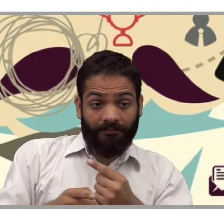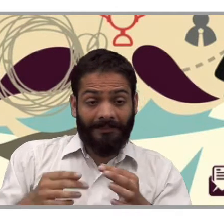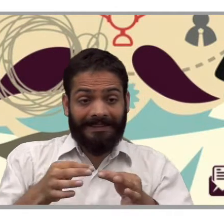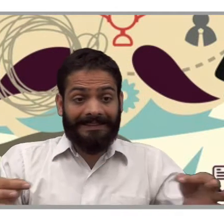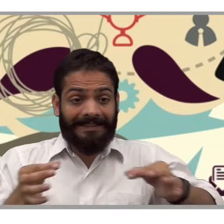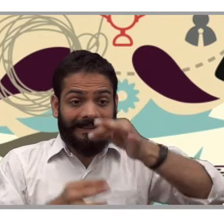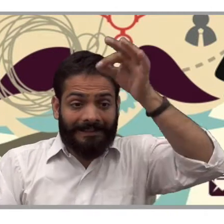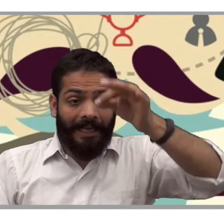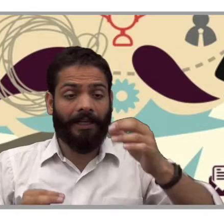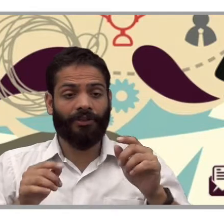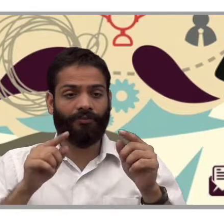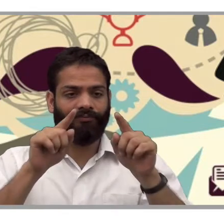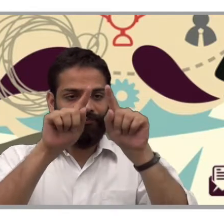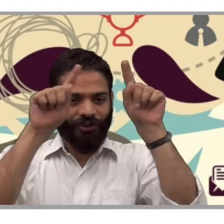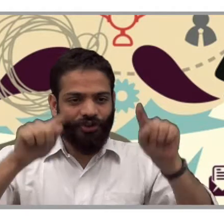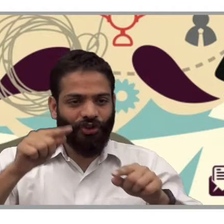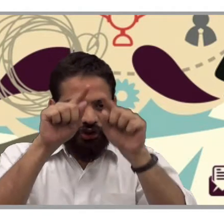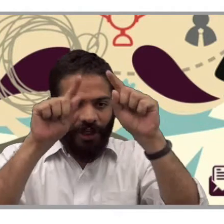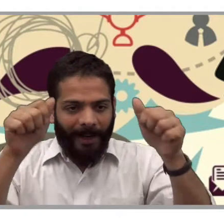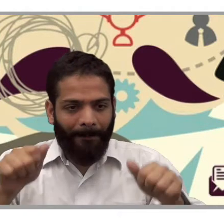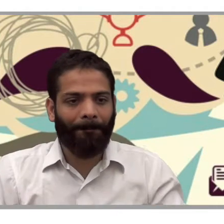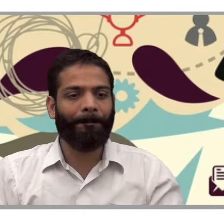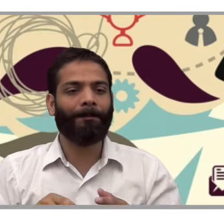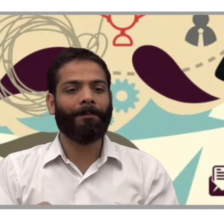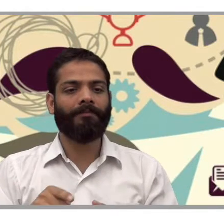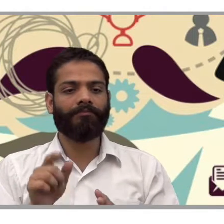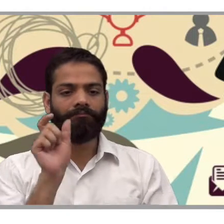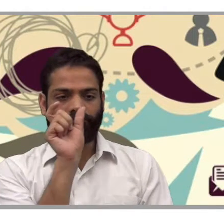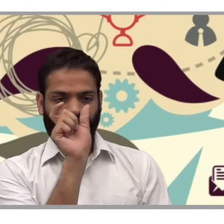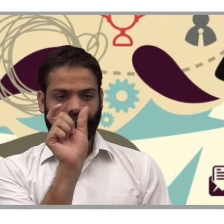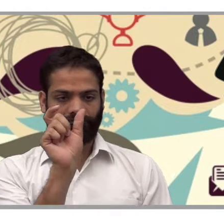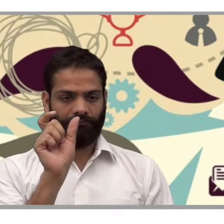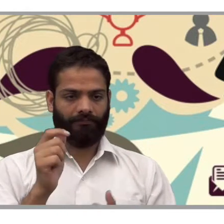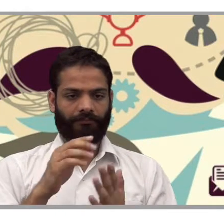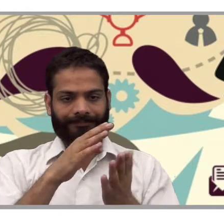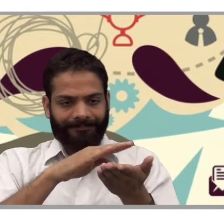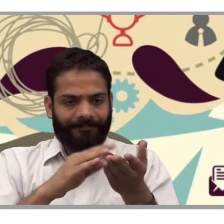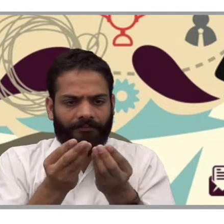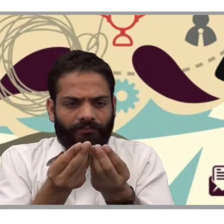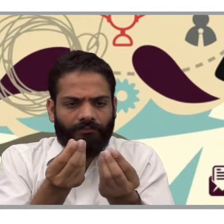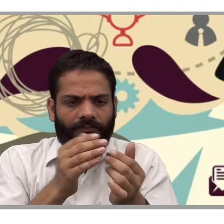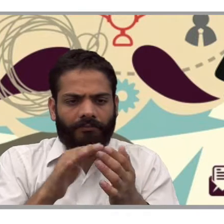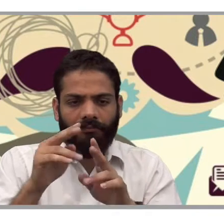For example, the sentence is, "You put a mark on the table."